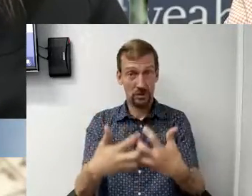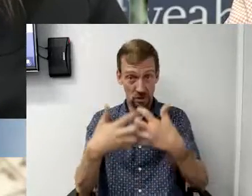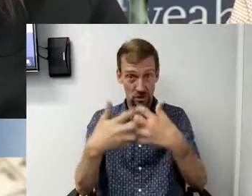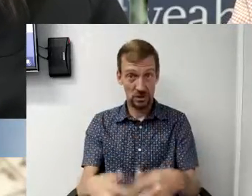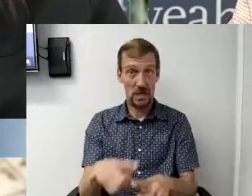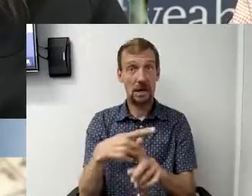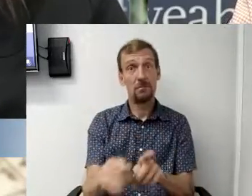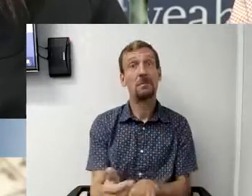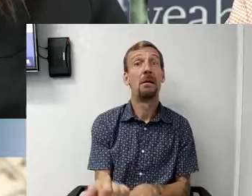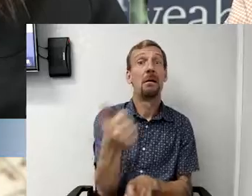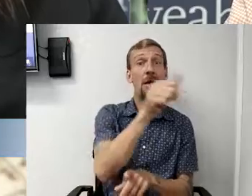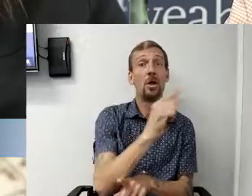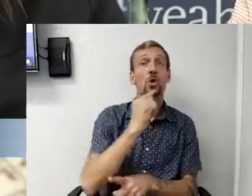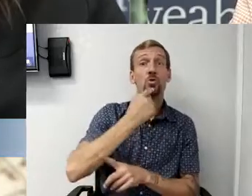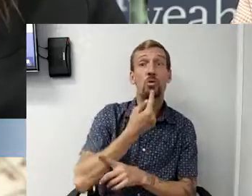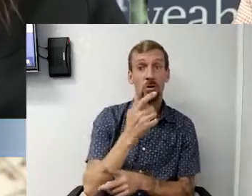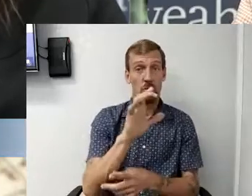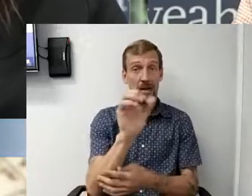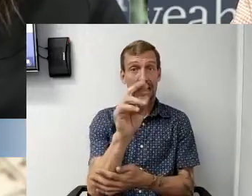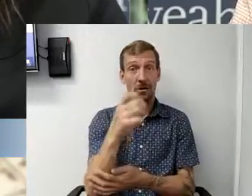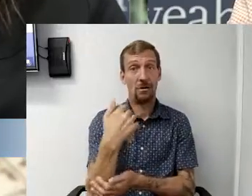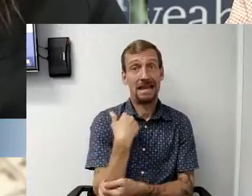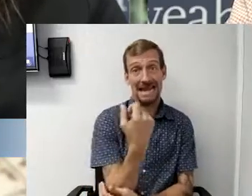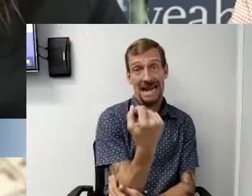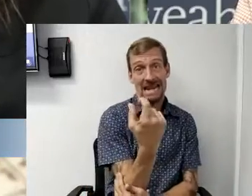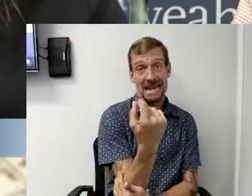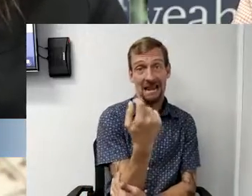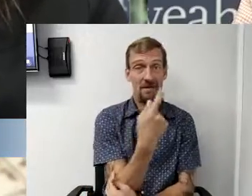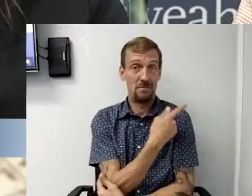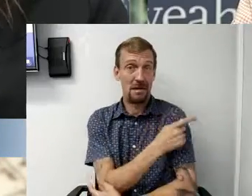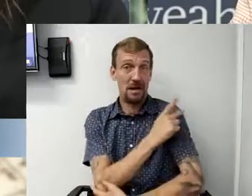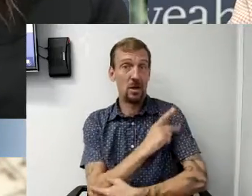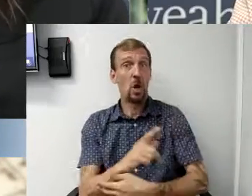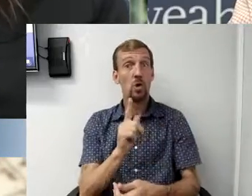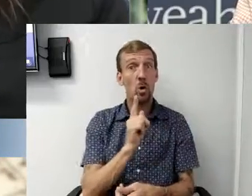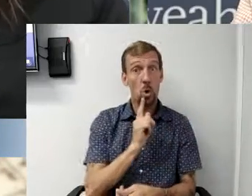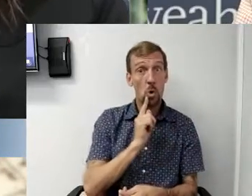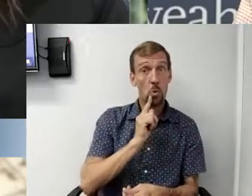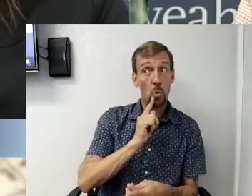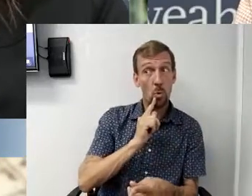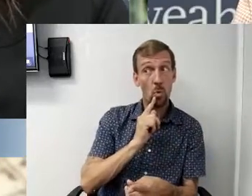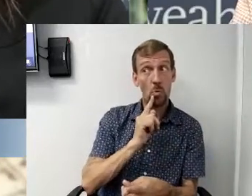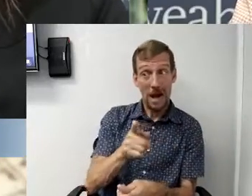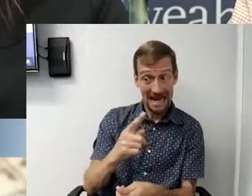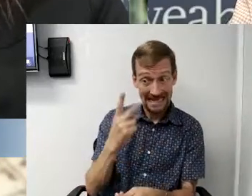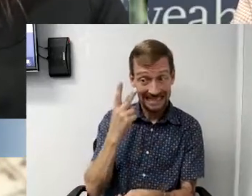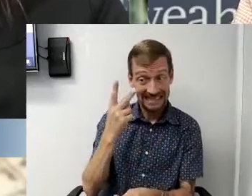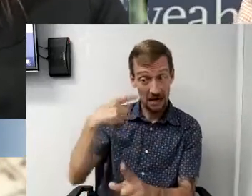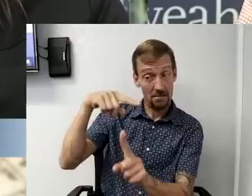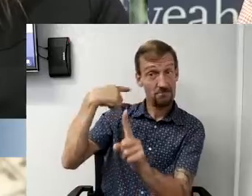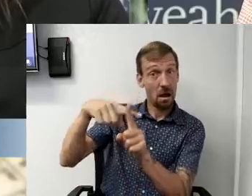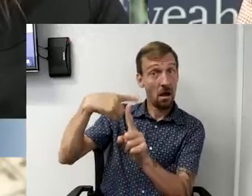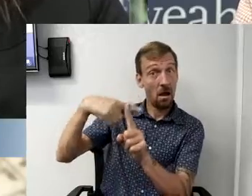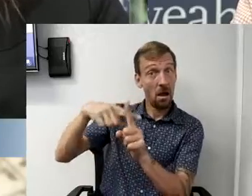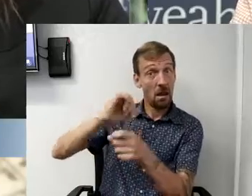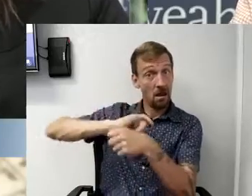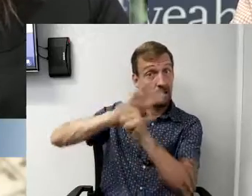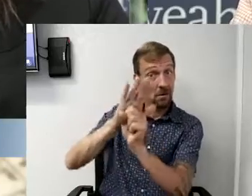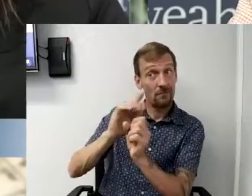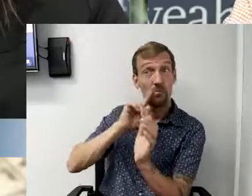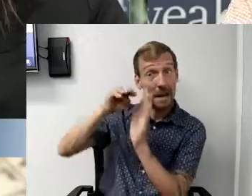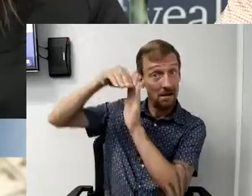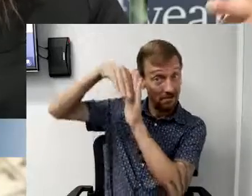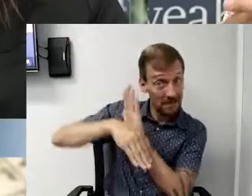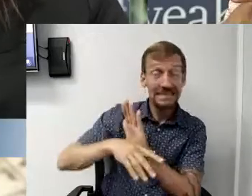has 11 patients. Okay, all right. So we are really seeing a reduction in our COVID positive patients hospitalized? We really